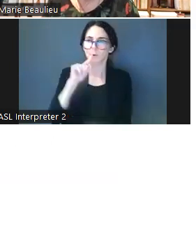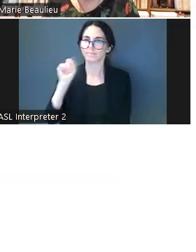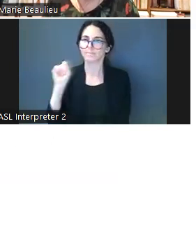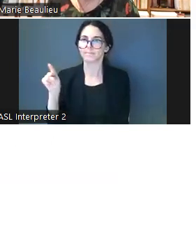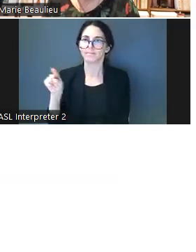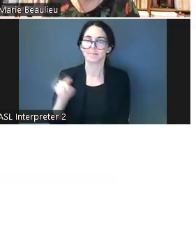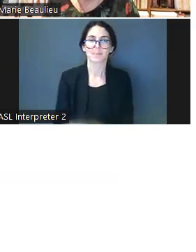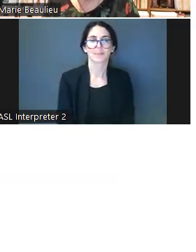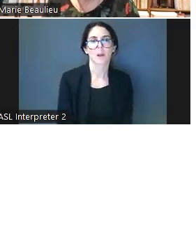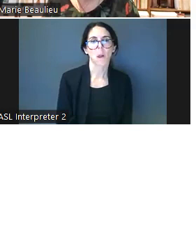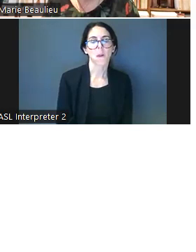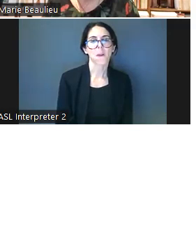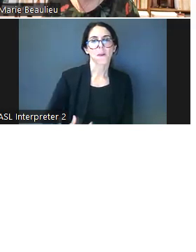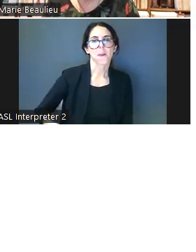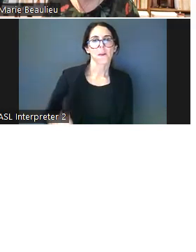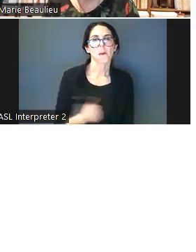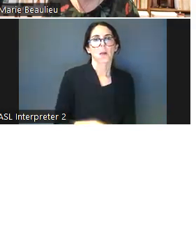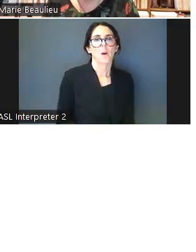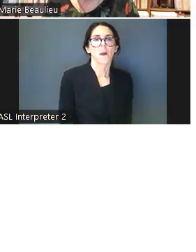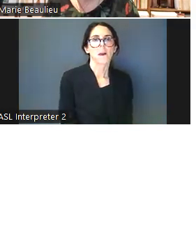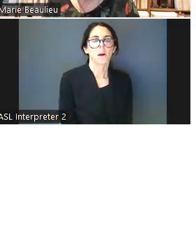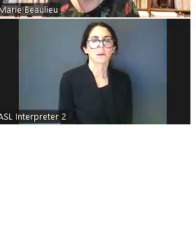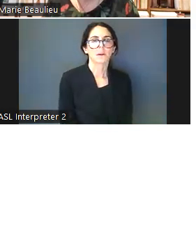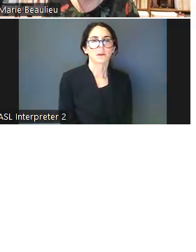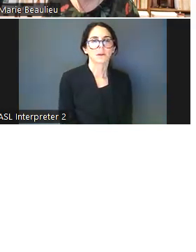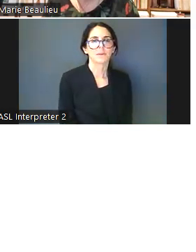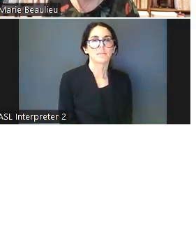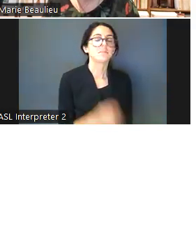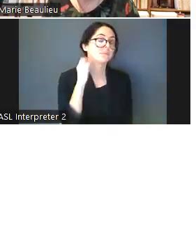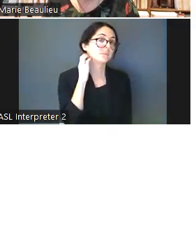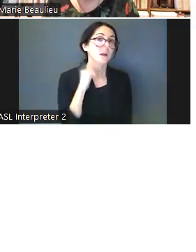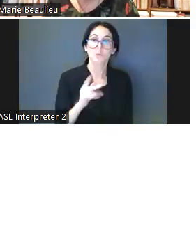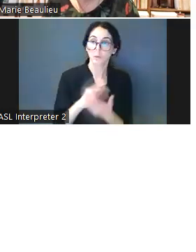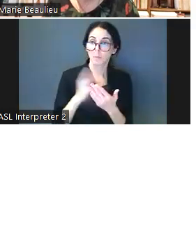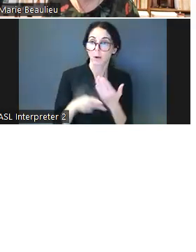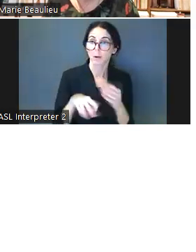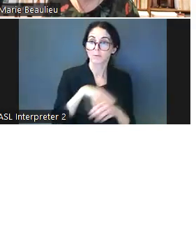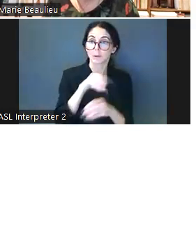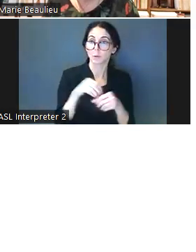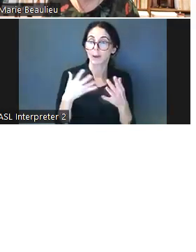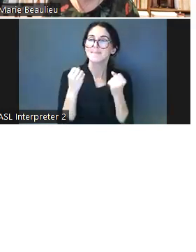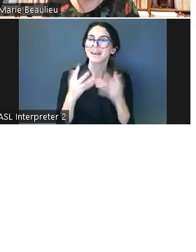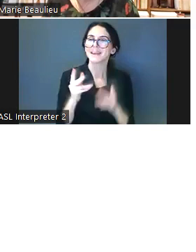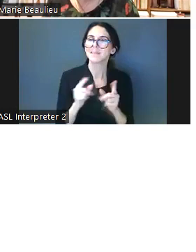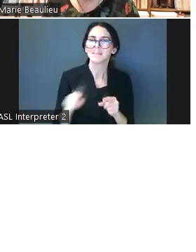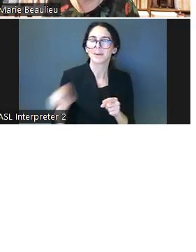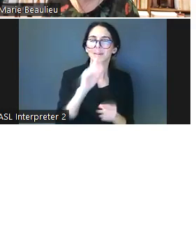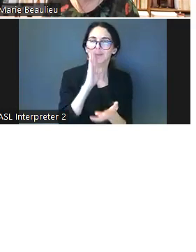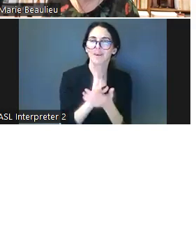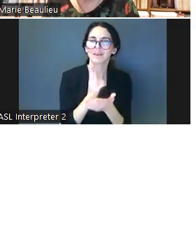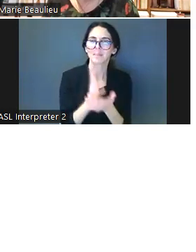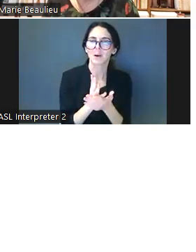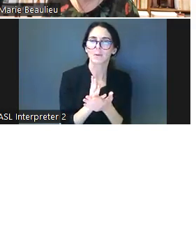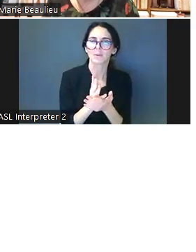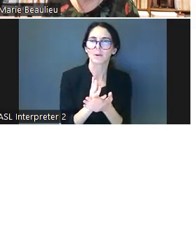So among the needs about what the program should contain, many participants mentioned the need to